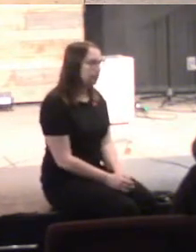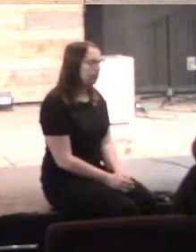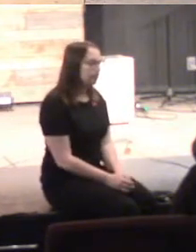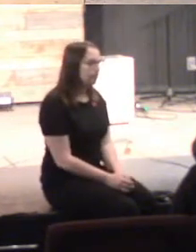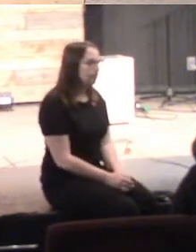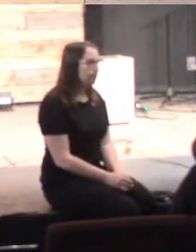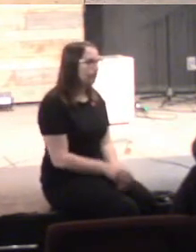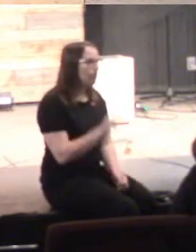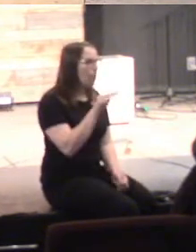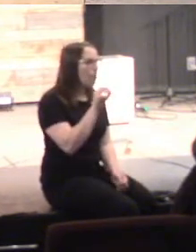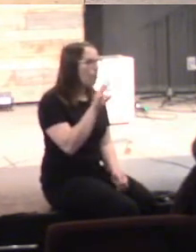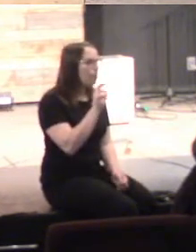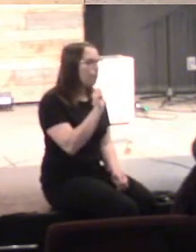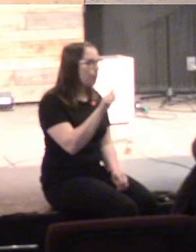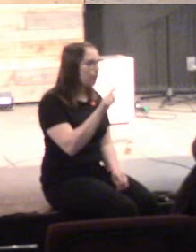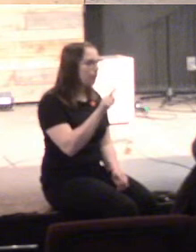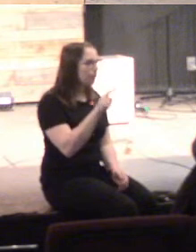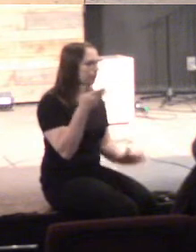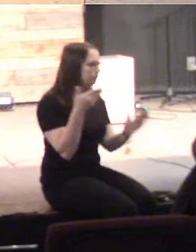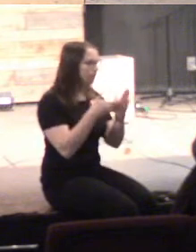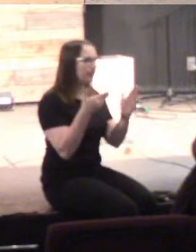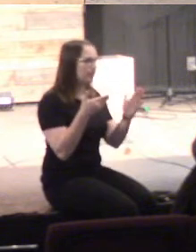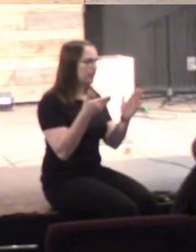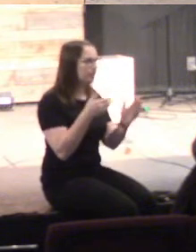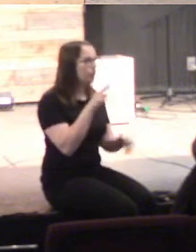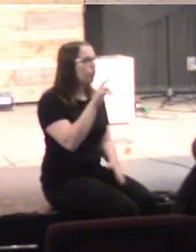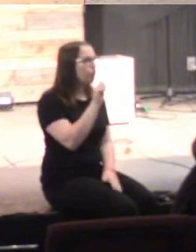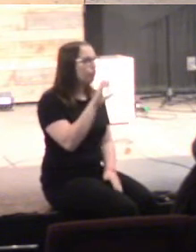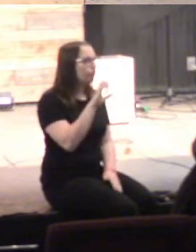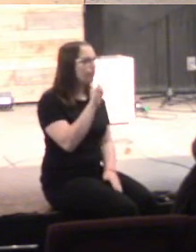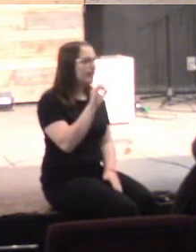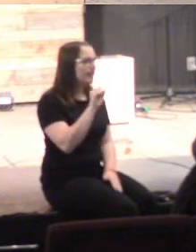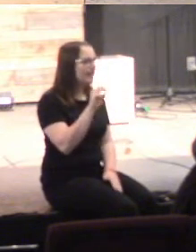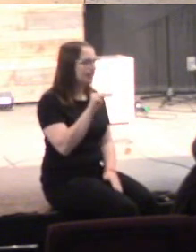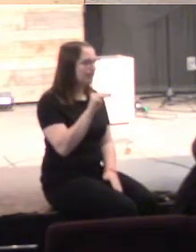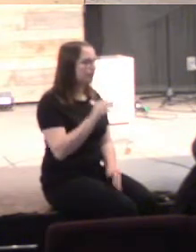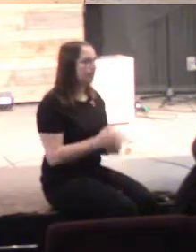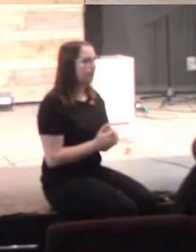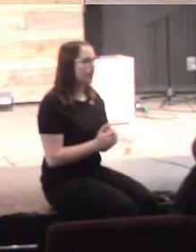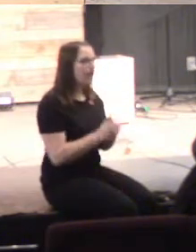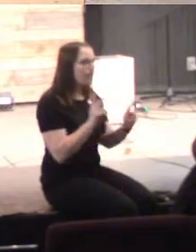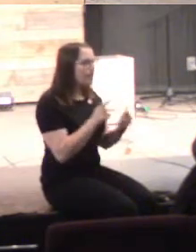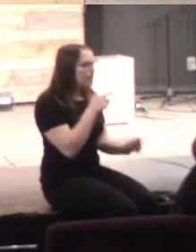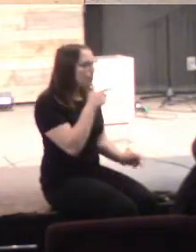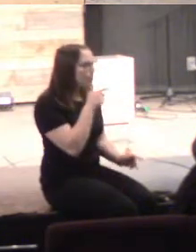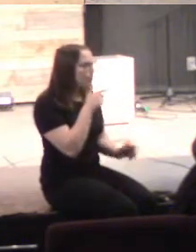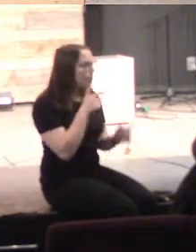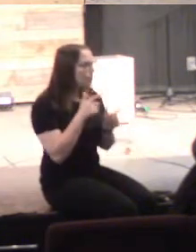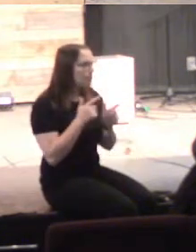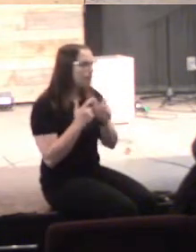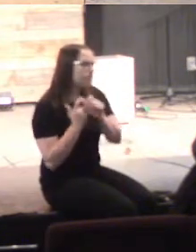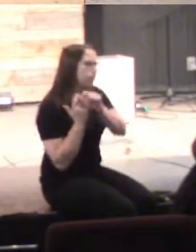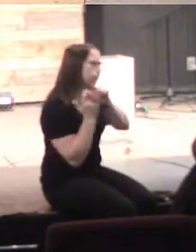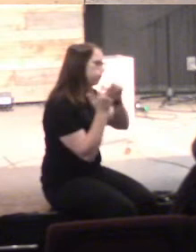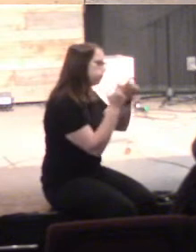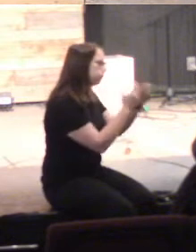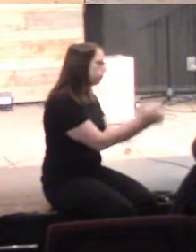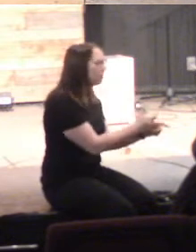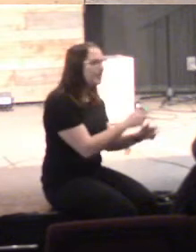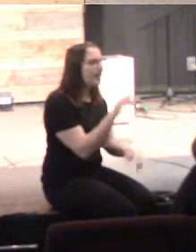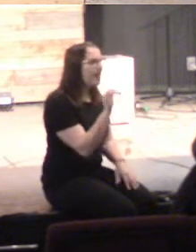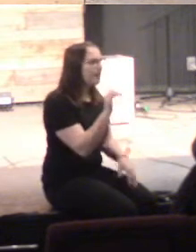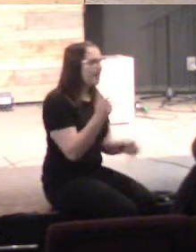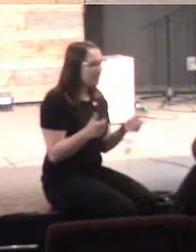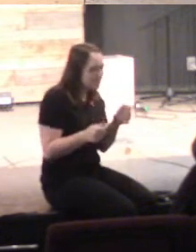Moral offenses, racism, people who speed by you like they're in a video game.